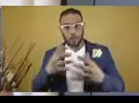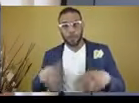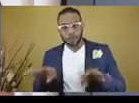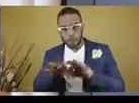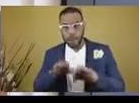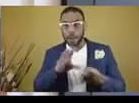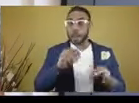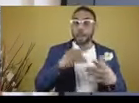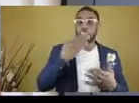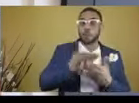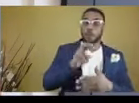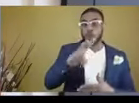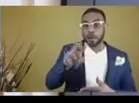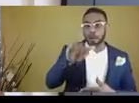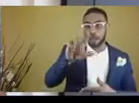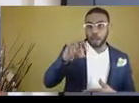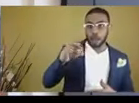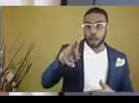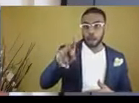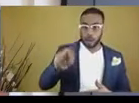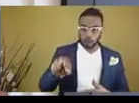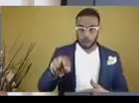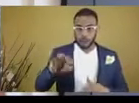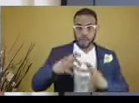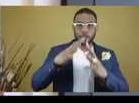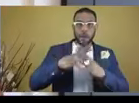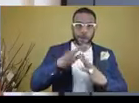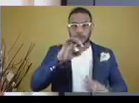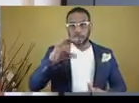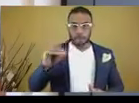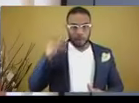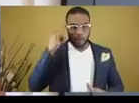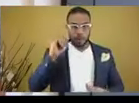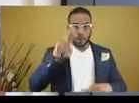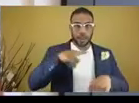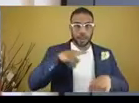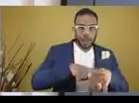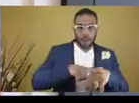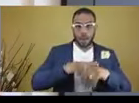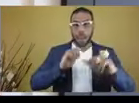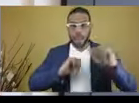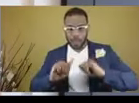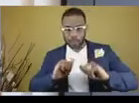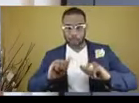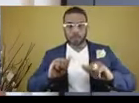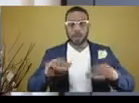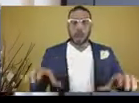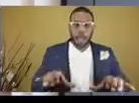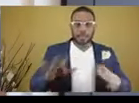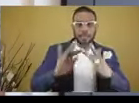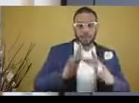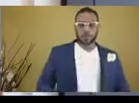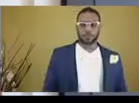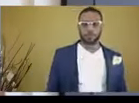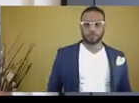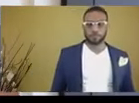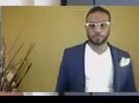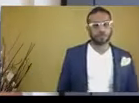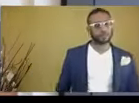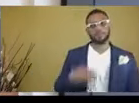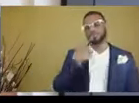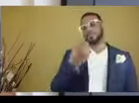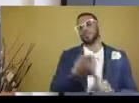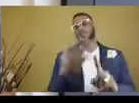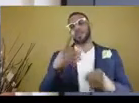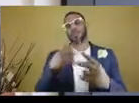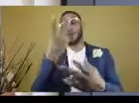the good Reverend Al Sharpton, founder and CEO of National Action Network. And let me tell you a little bit